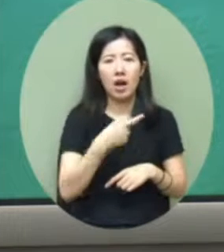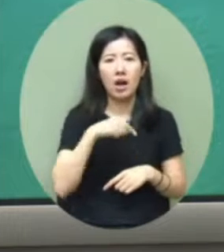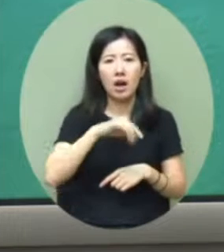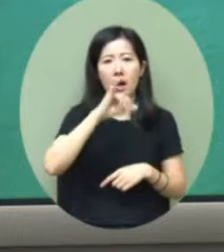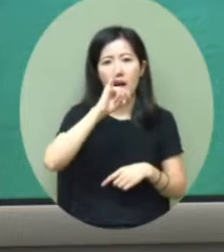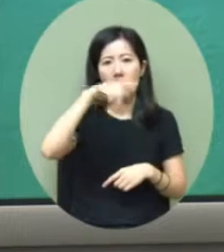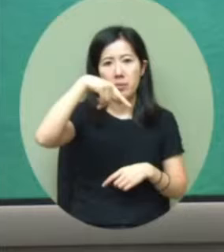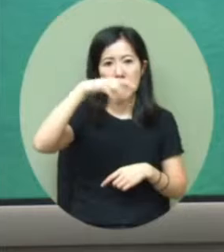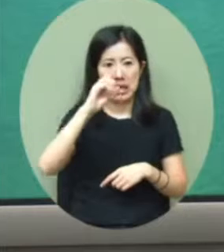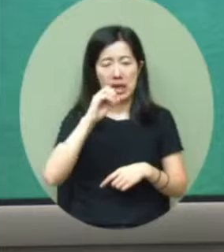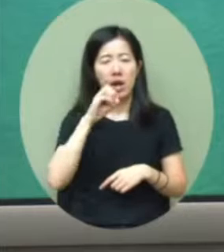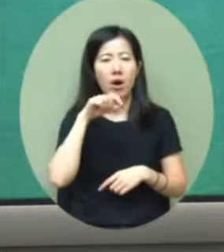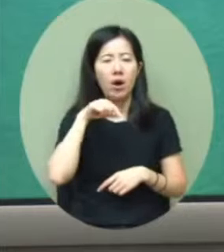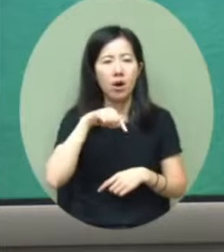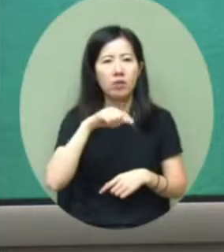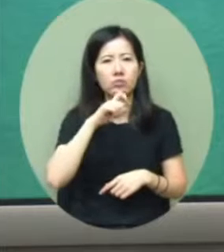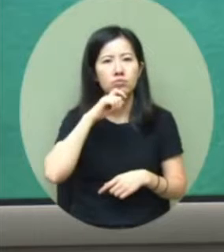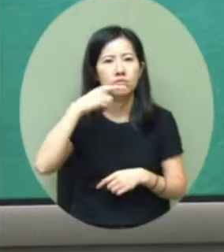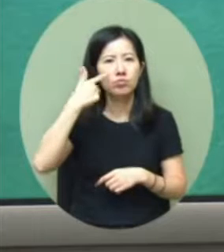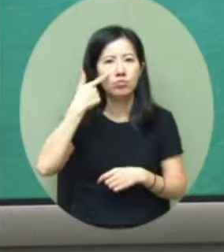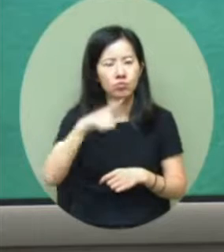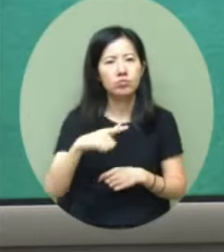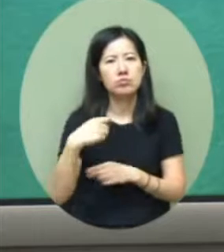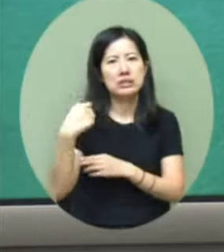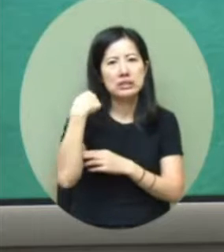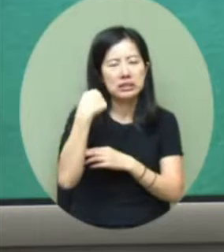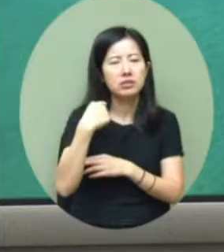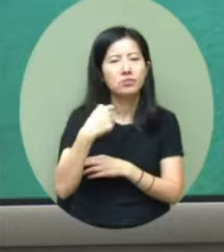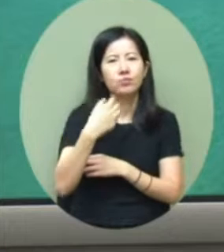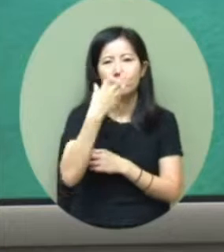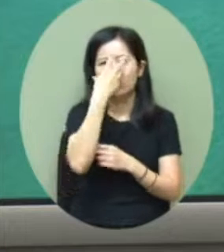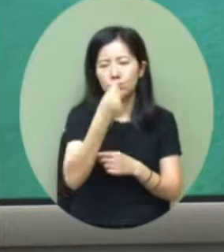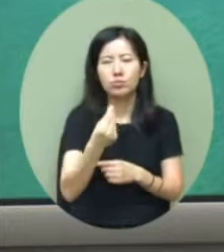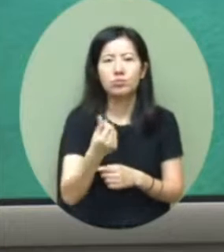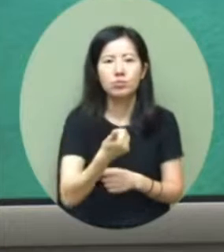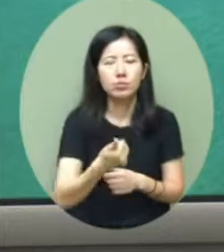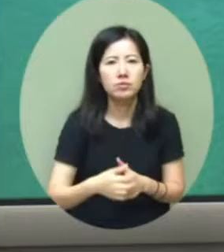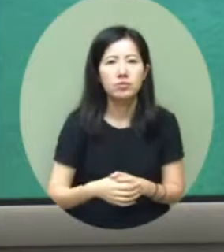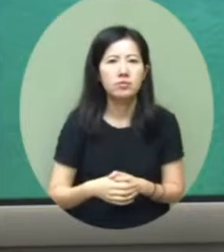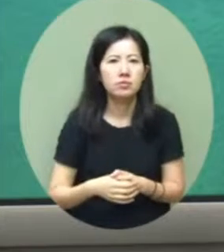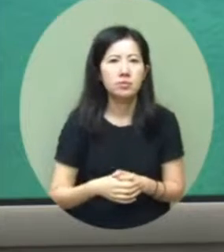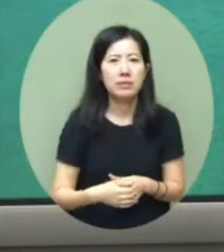Kong. The IPO market will see more